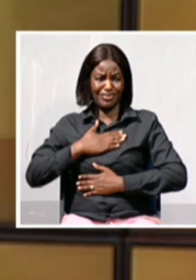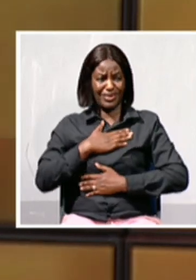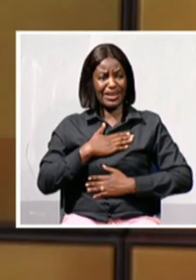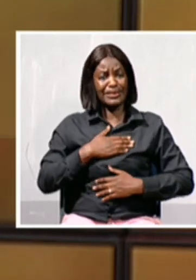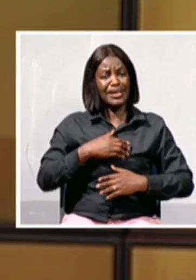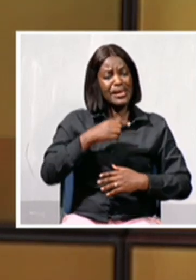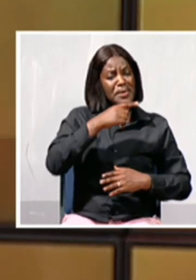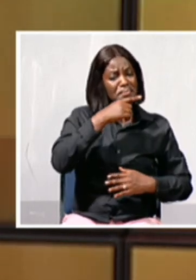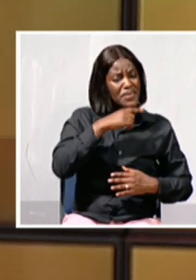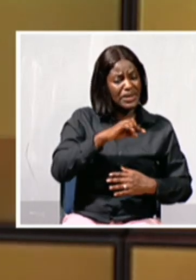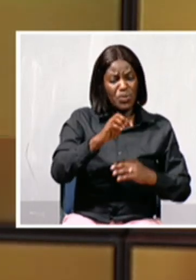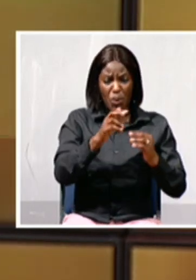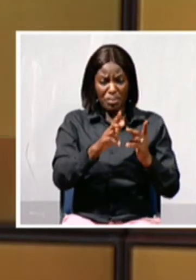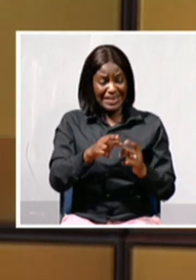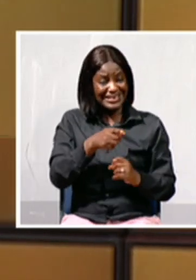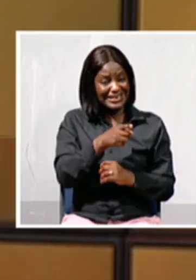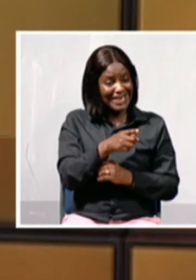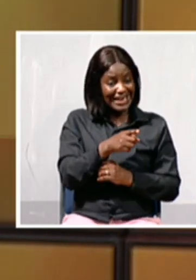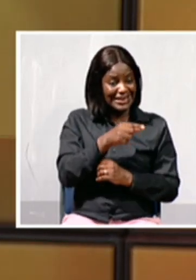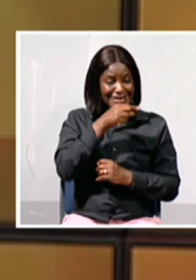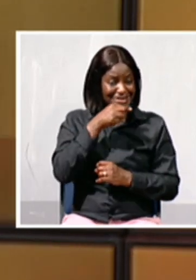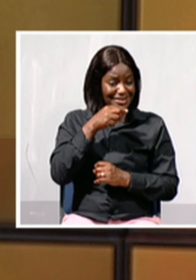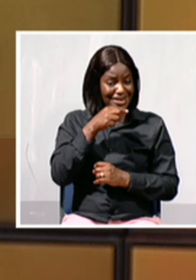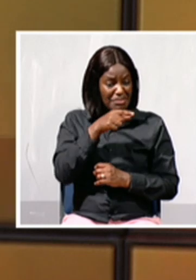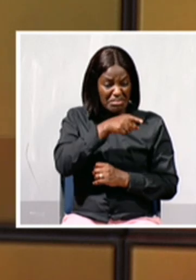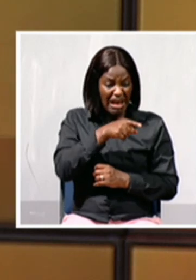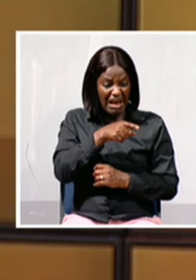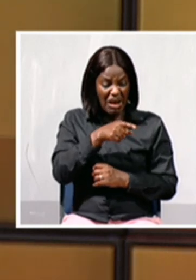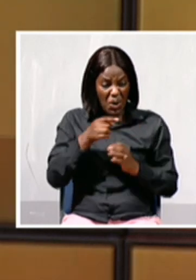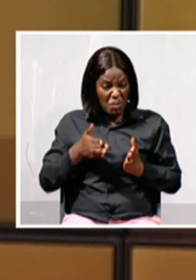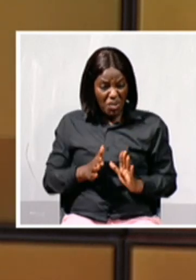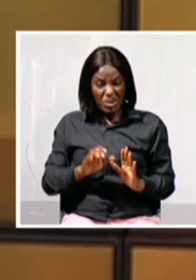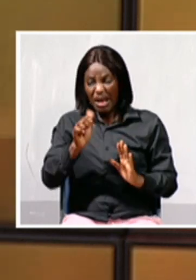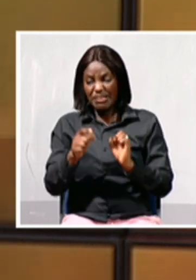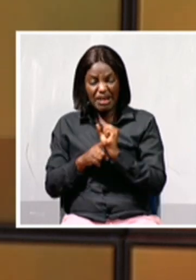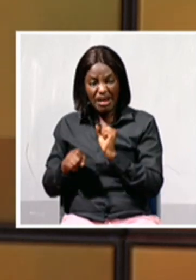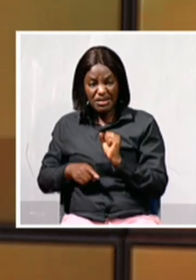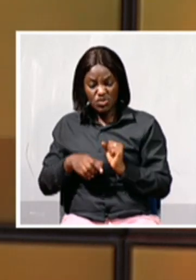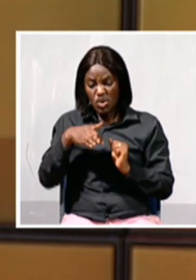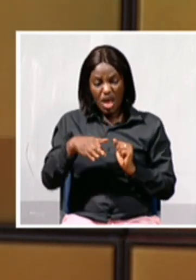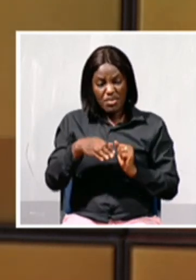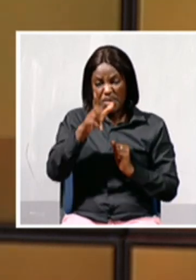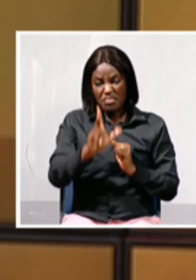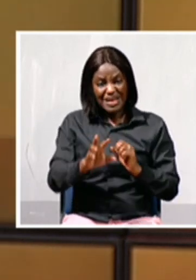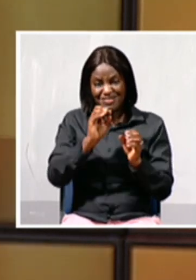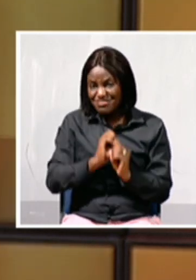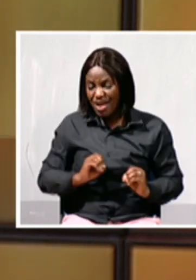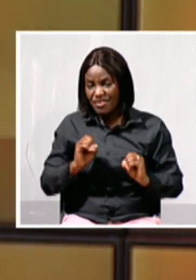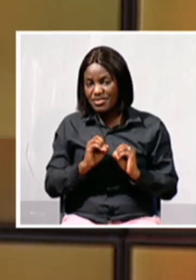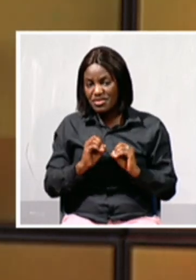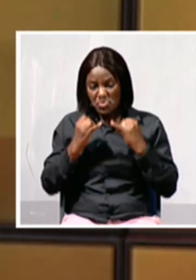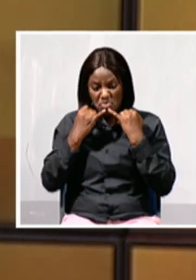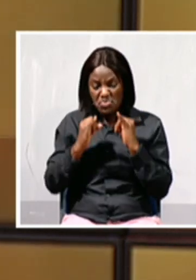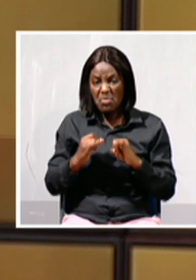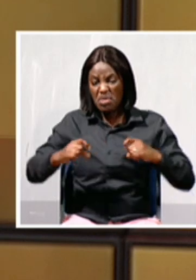name that is contained in the voters register, that you have evidence that, of course, this one is not a Namibian, you object,